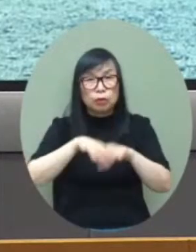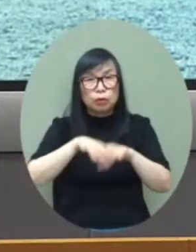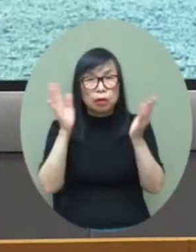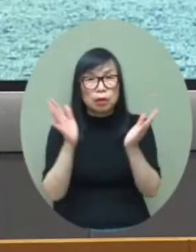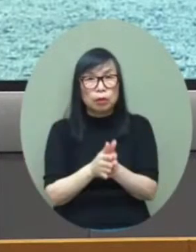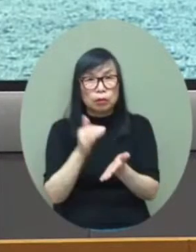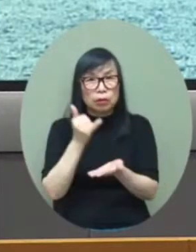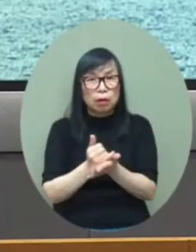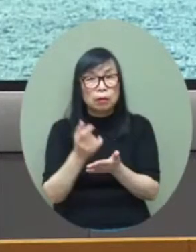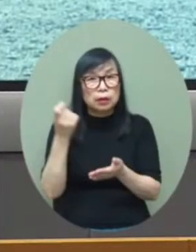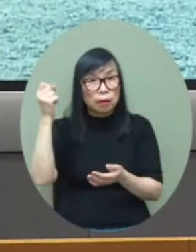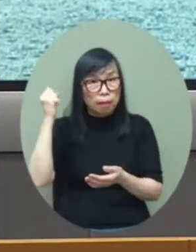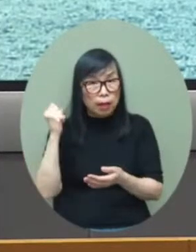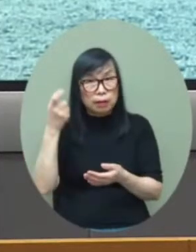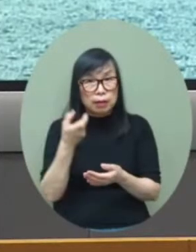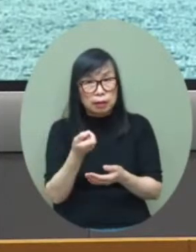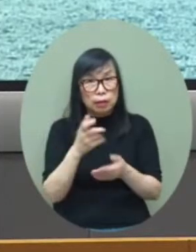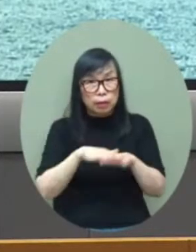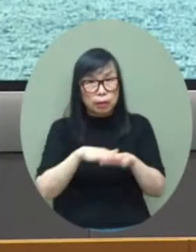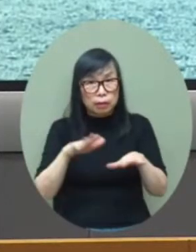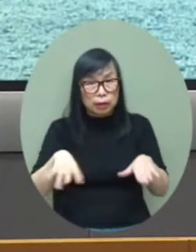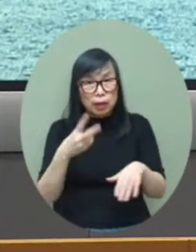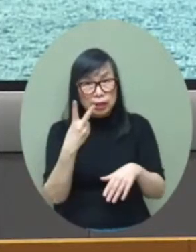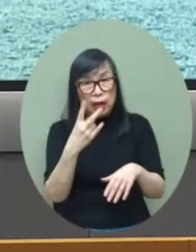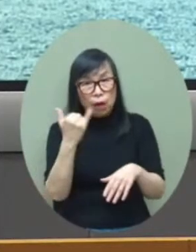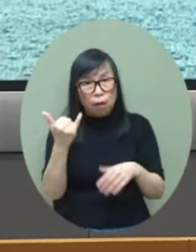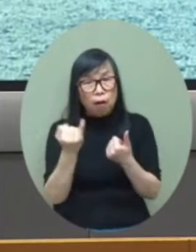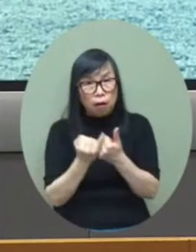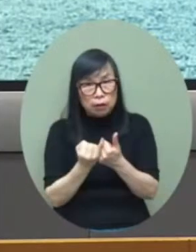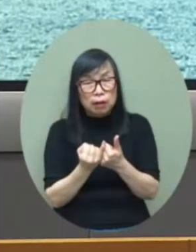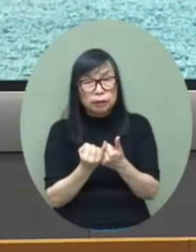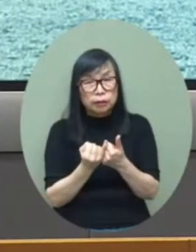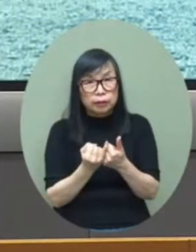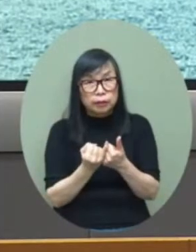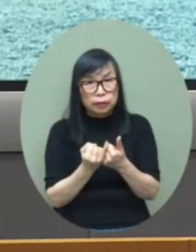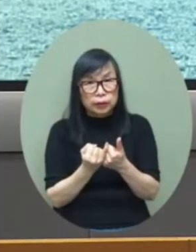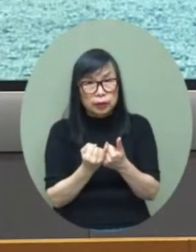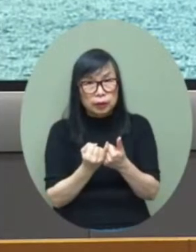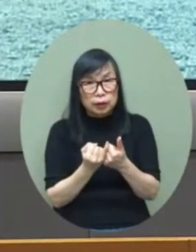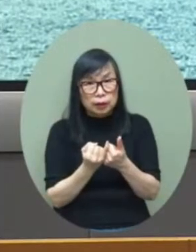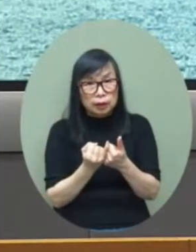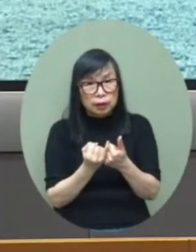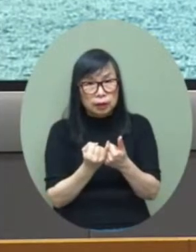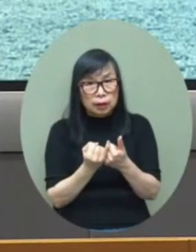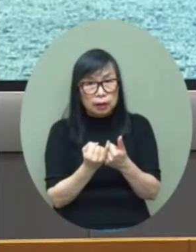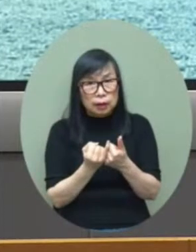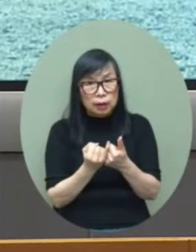was some transmission, and there are 26 students who